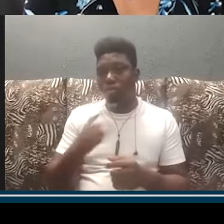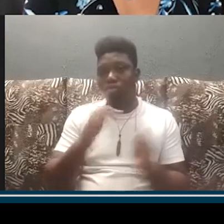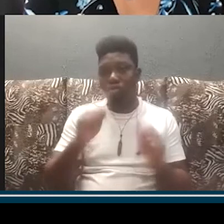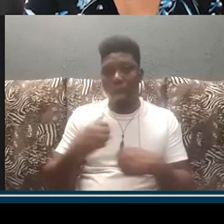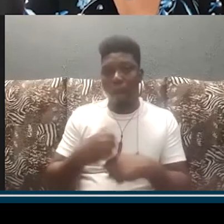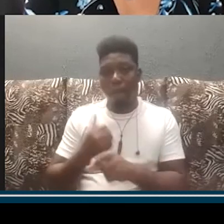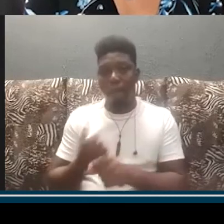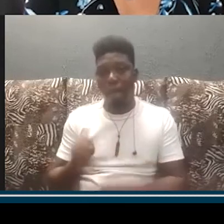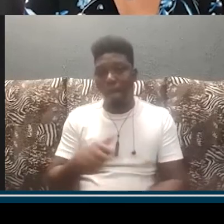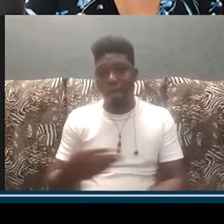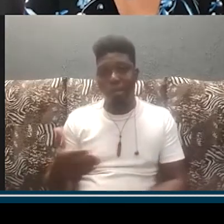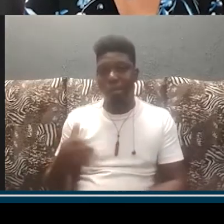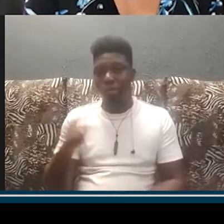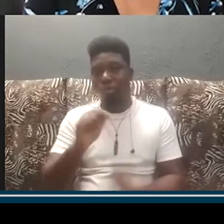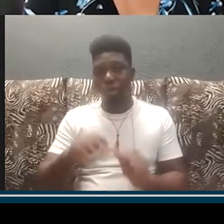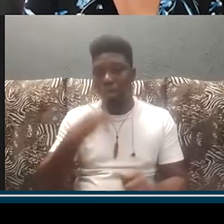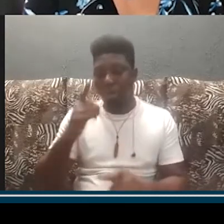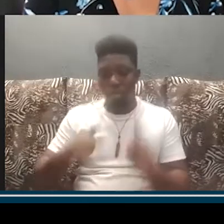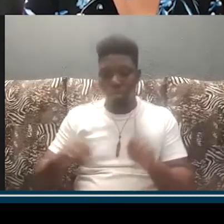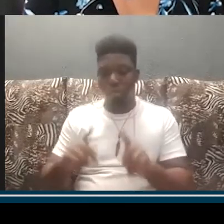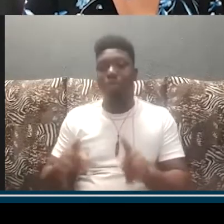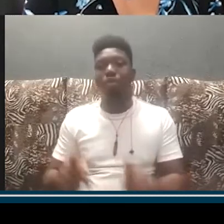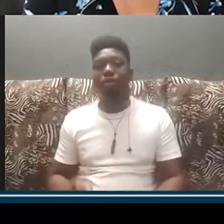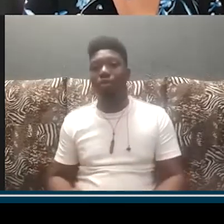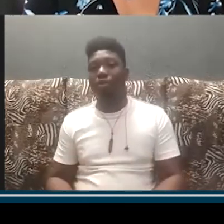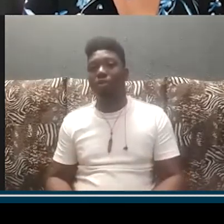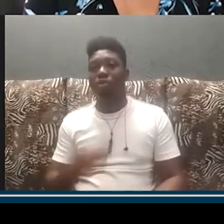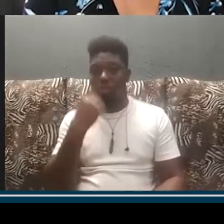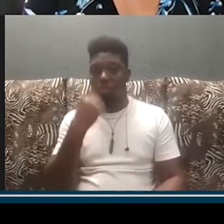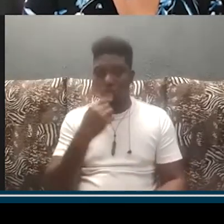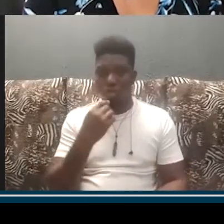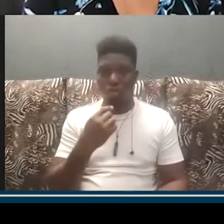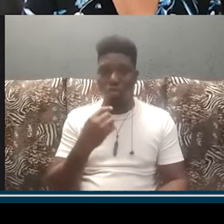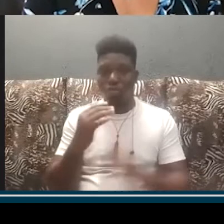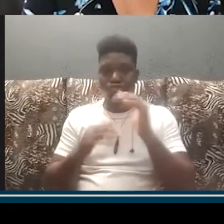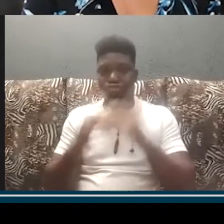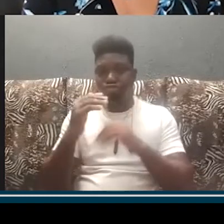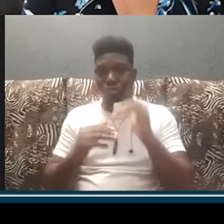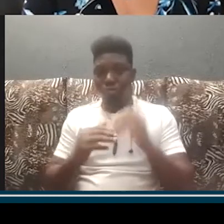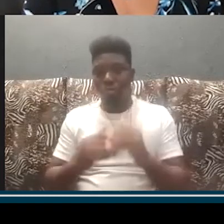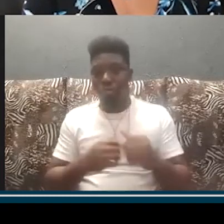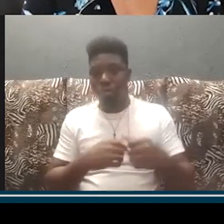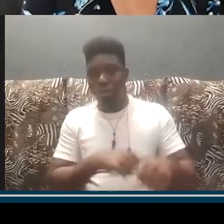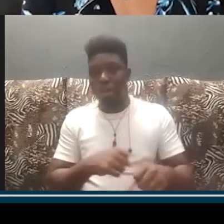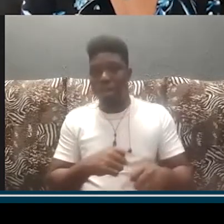who are building sidewalks and curb cuts and traffic lights, a lot of